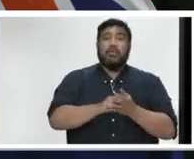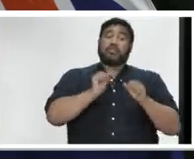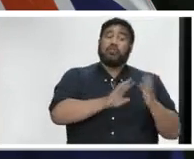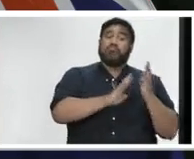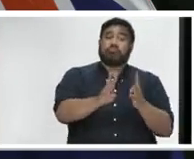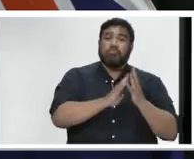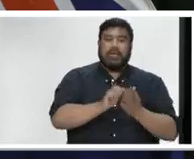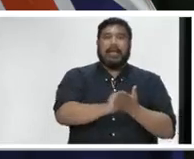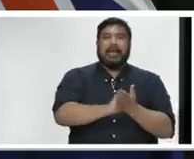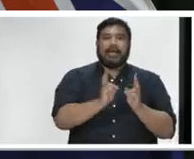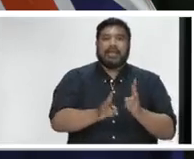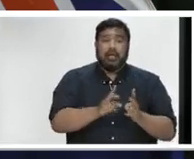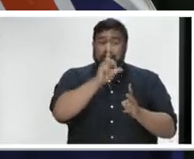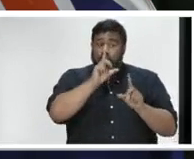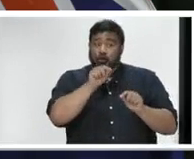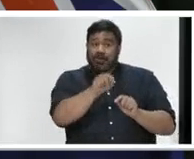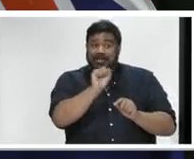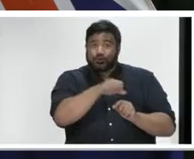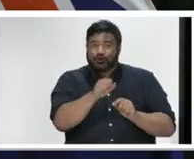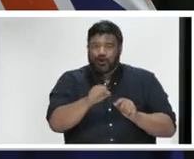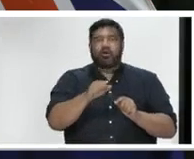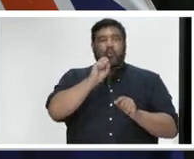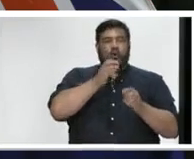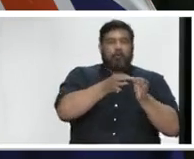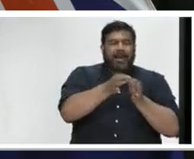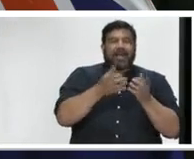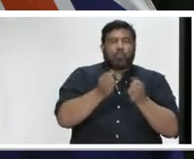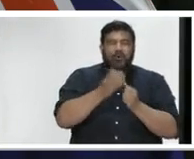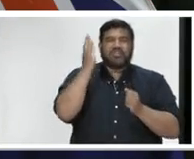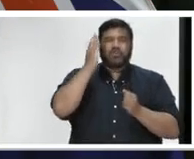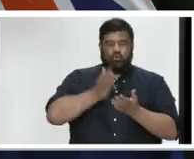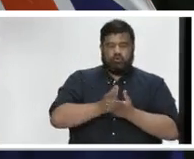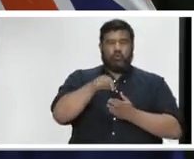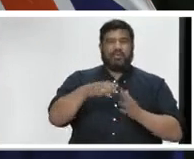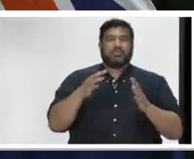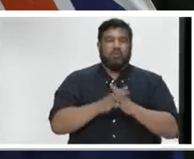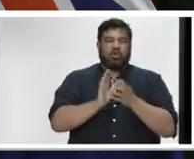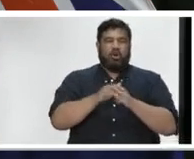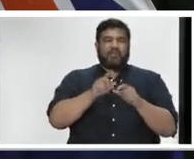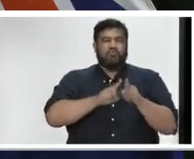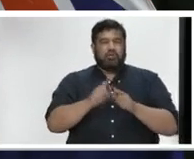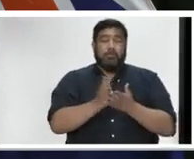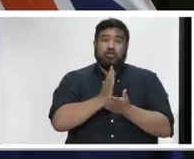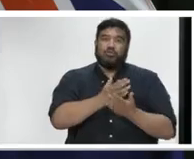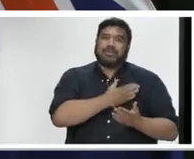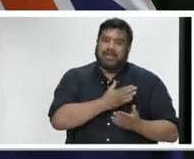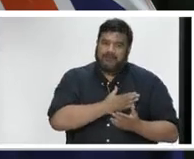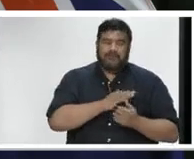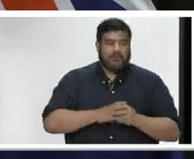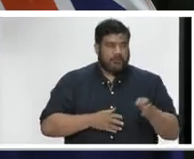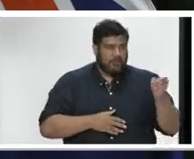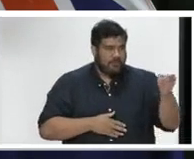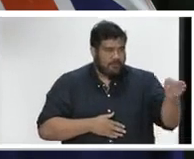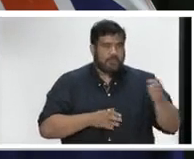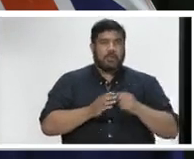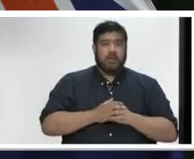those logistical things are being worked through with schools and early learning services over the coming week. GPs were expecting a second wave of